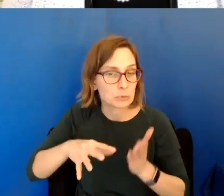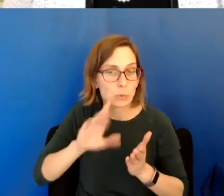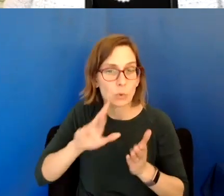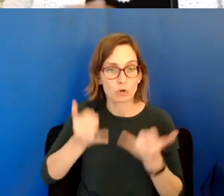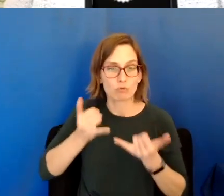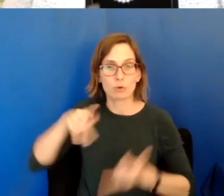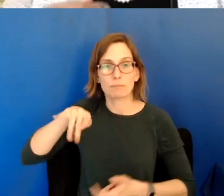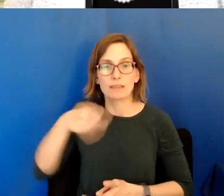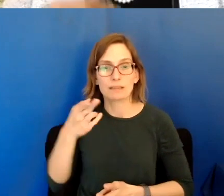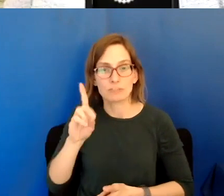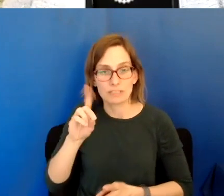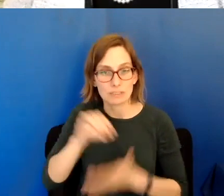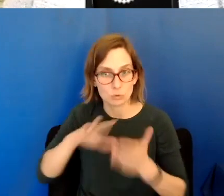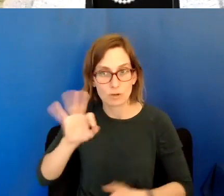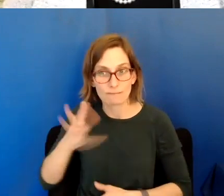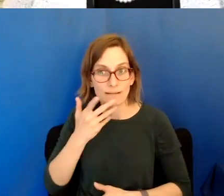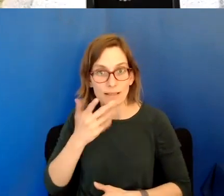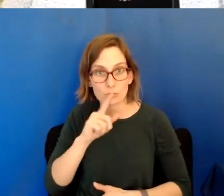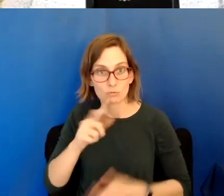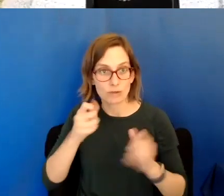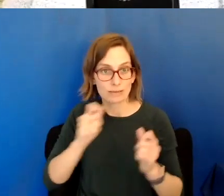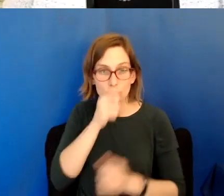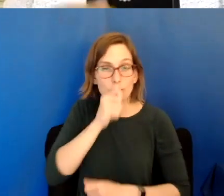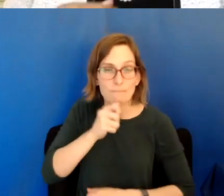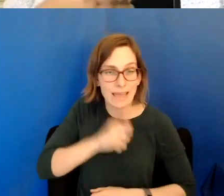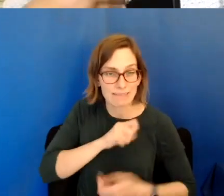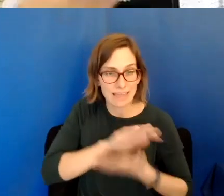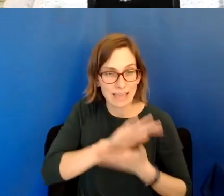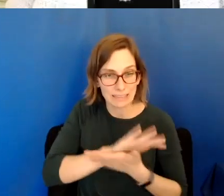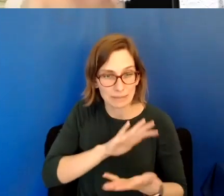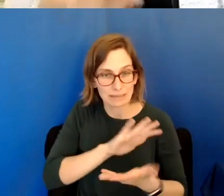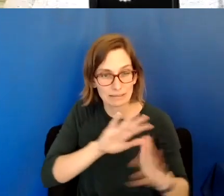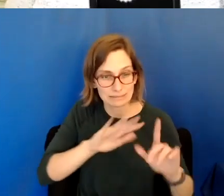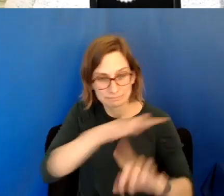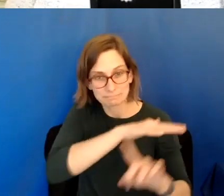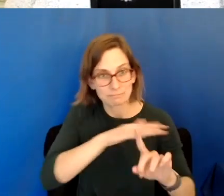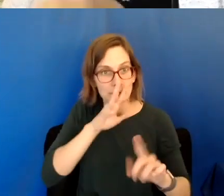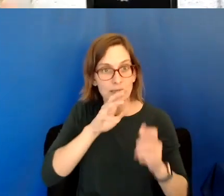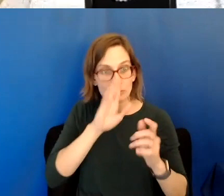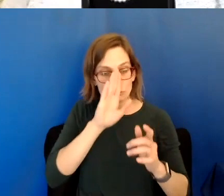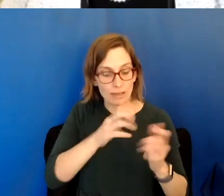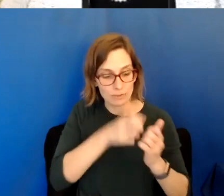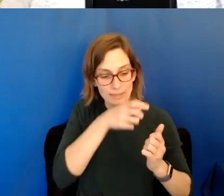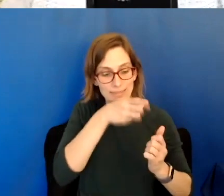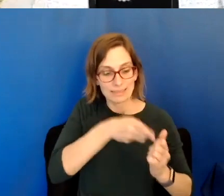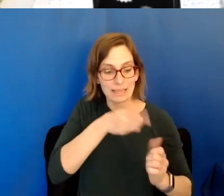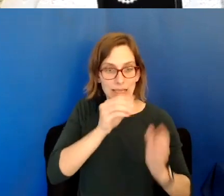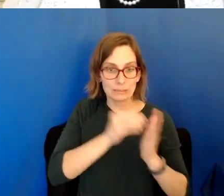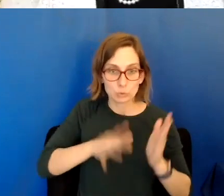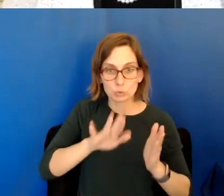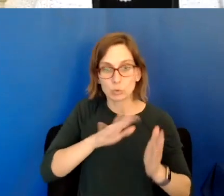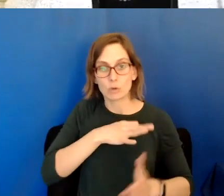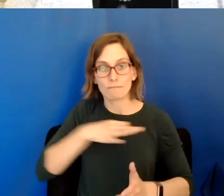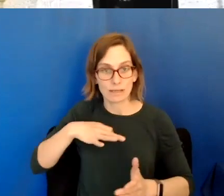of color who is trying to survive the academia. Maybe speaking directly to that student or to that faculty member or to